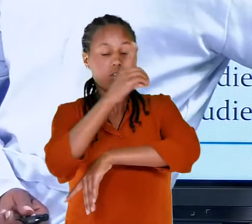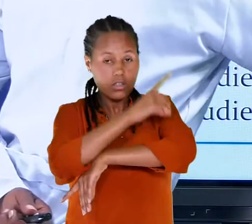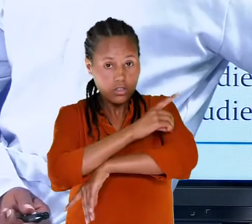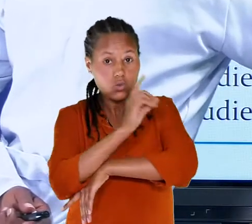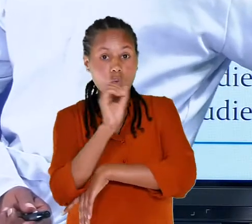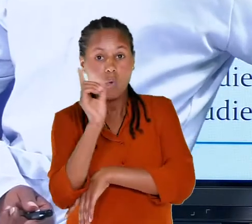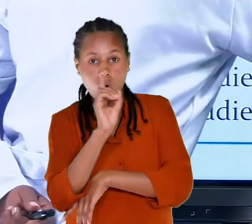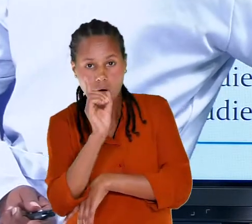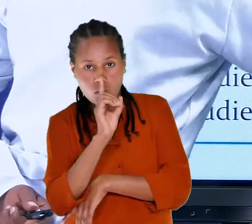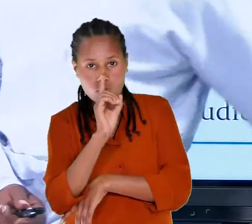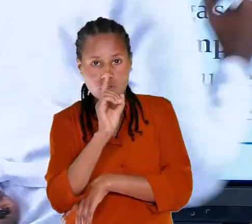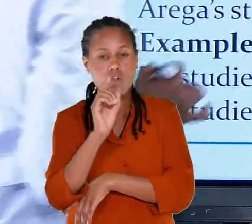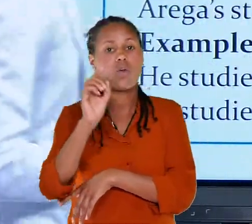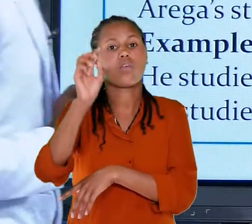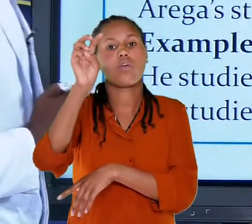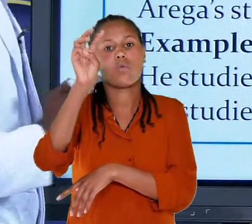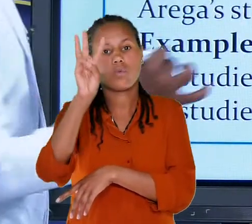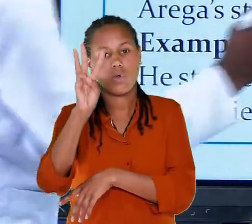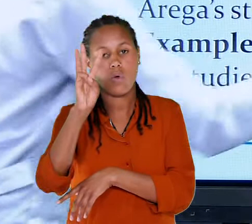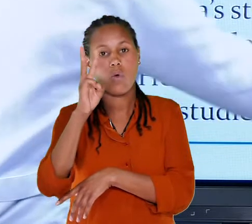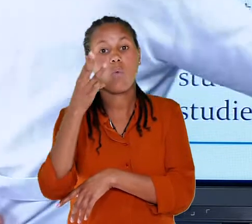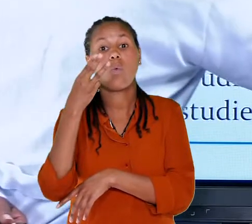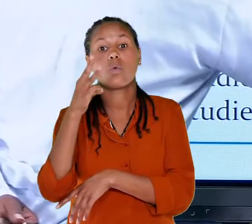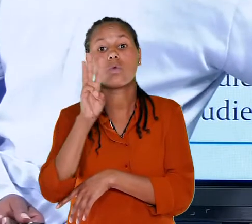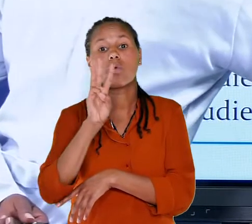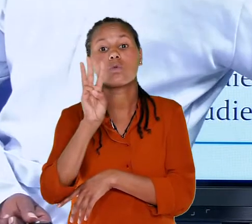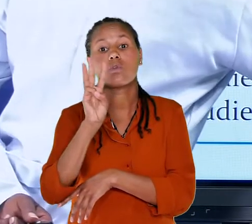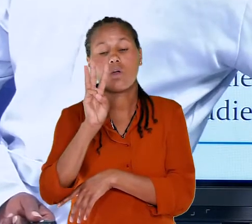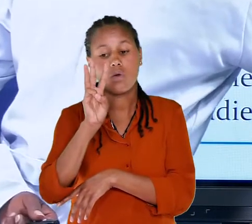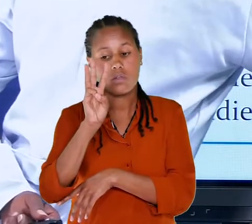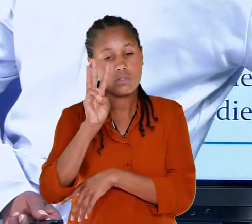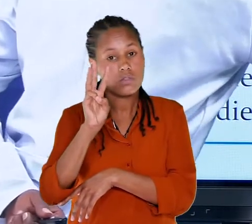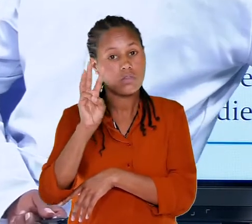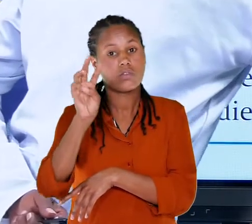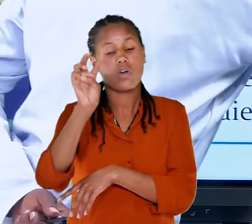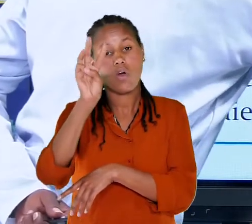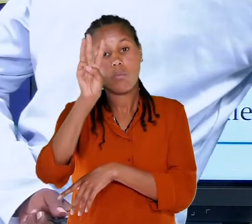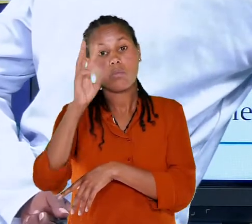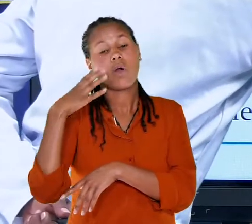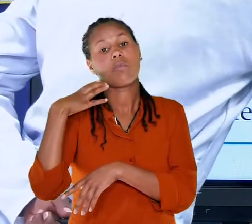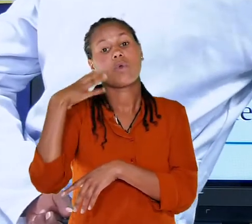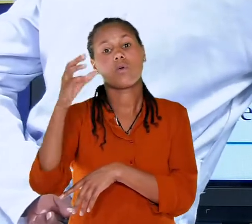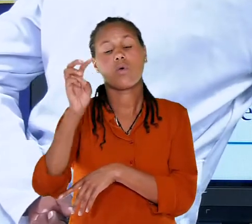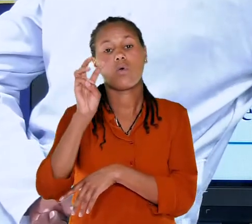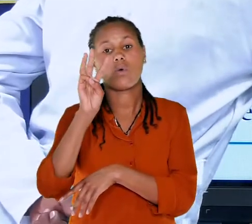Wednesday. W here. Wednesday. So we have to start from capital letter.